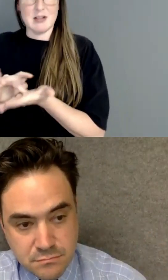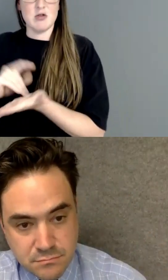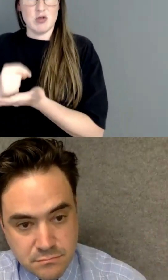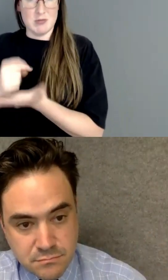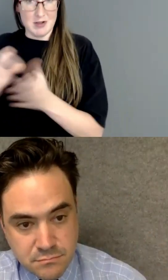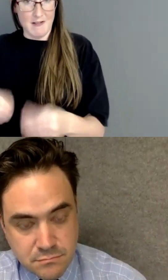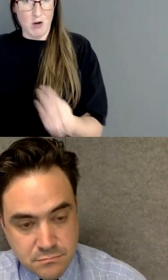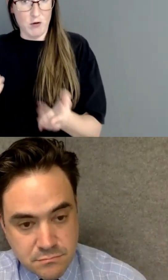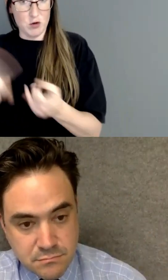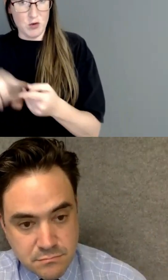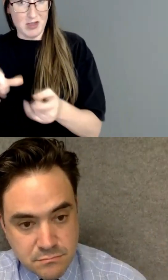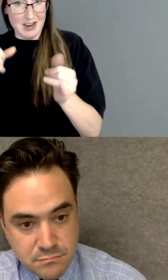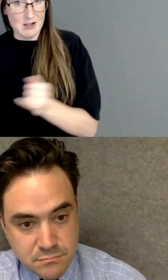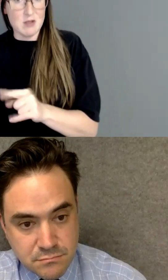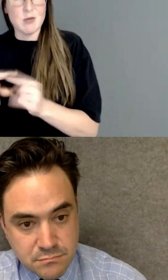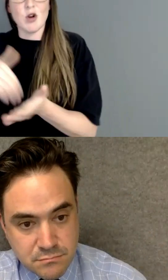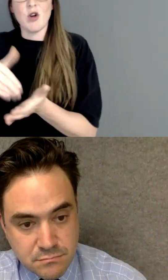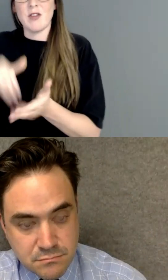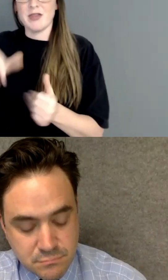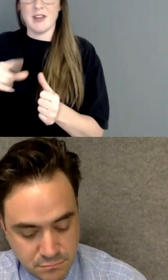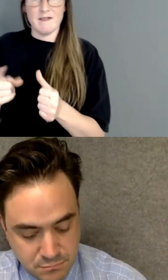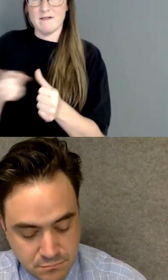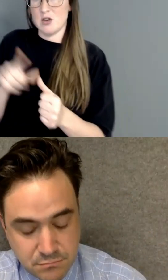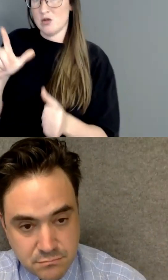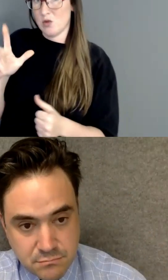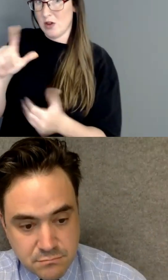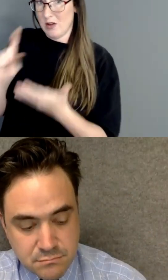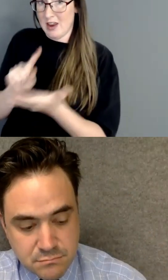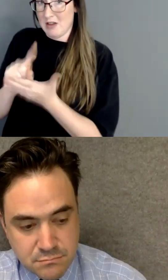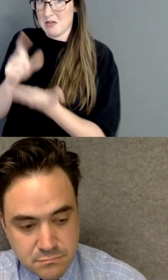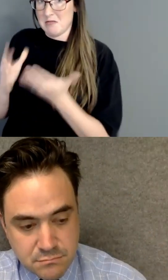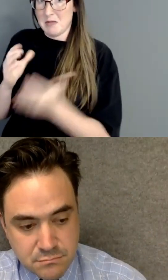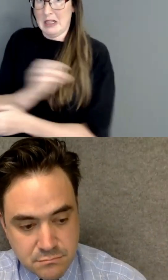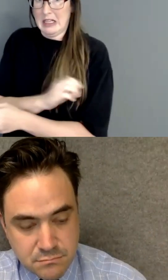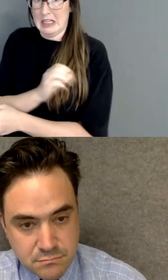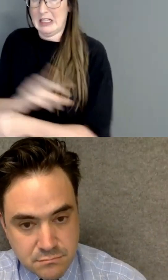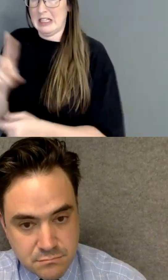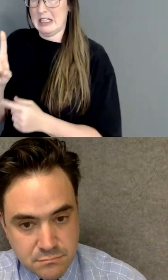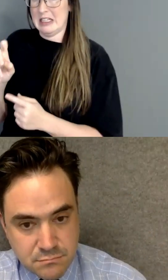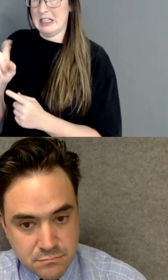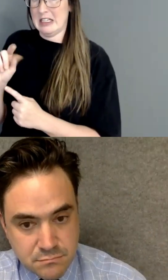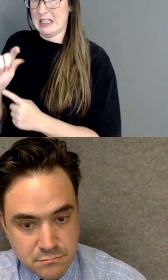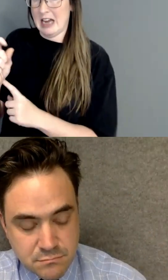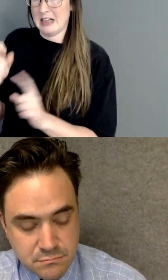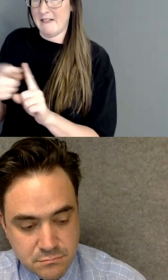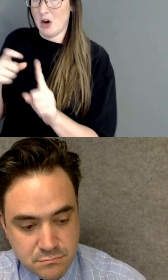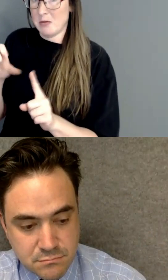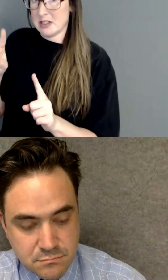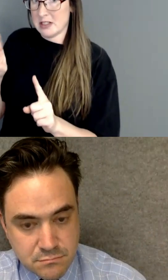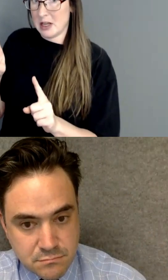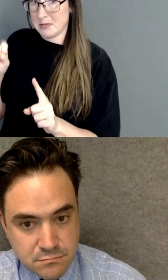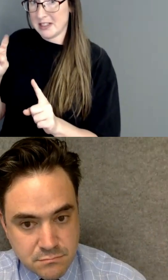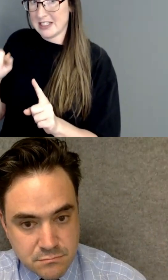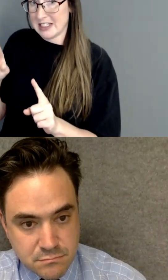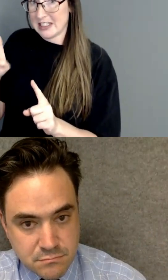offered to the individual, but oftentimes in that first 23 hours when they may be clinically detoxing from a substance, it may